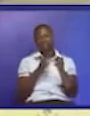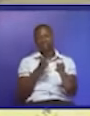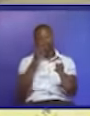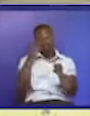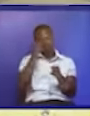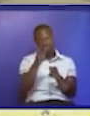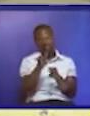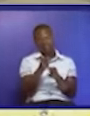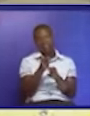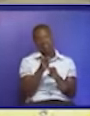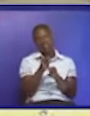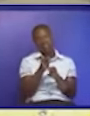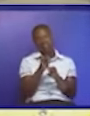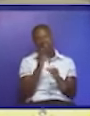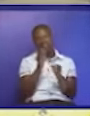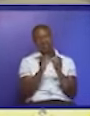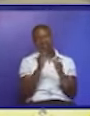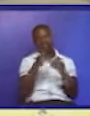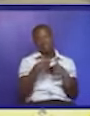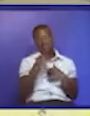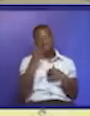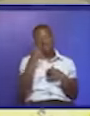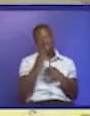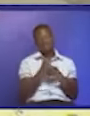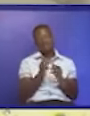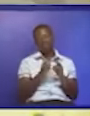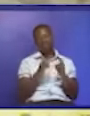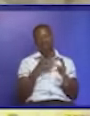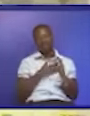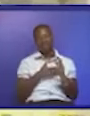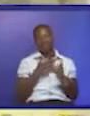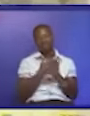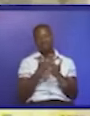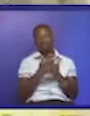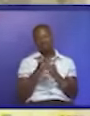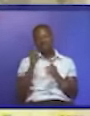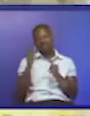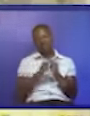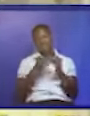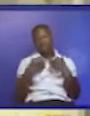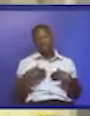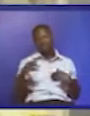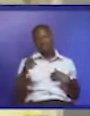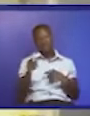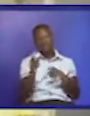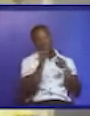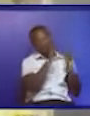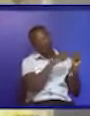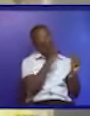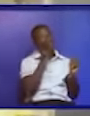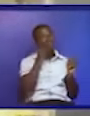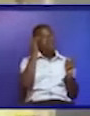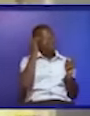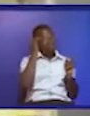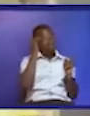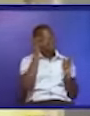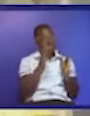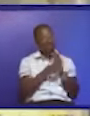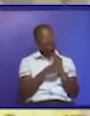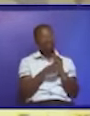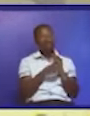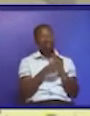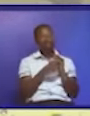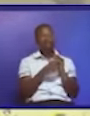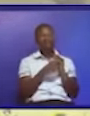a weapon if you have understanding. So I charge everyone, go back tonight. There are